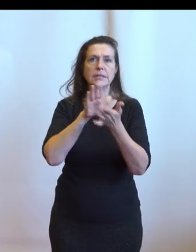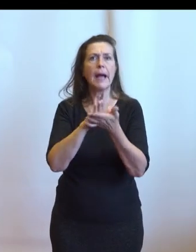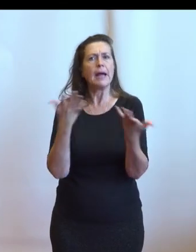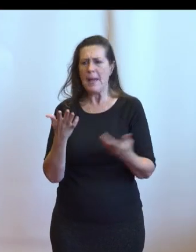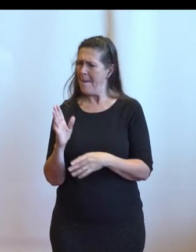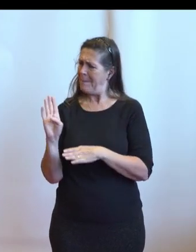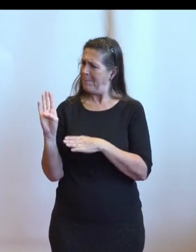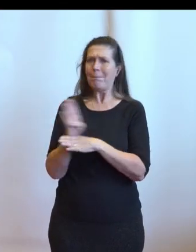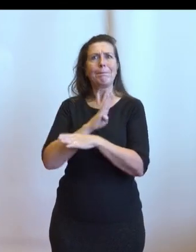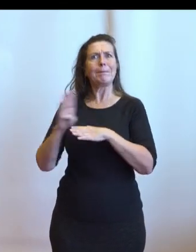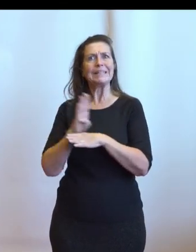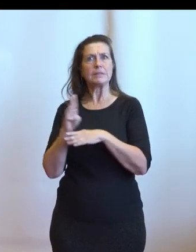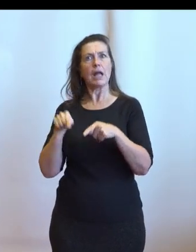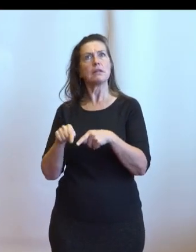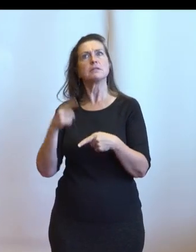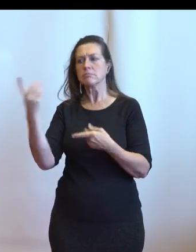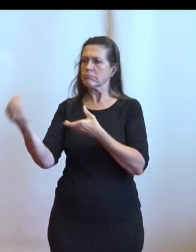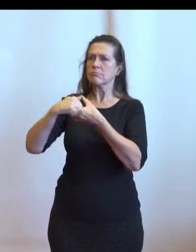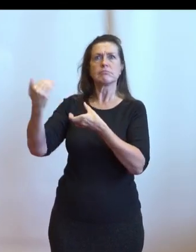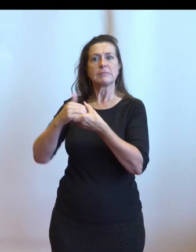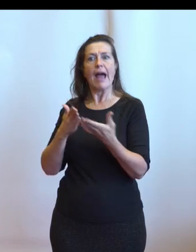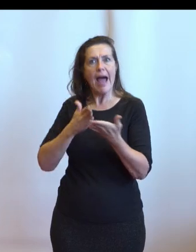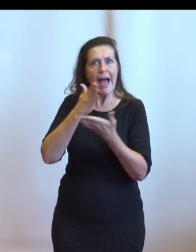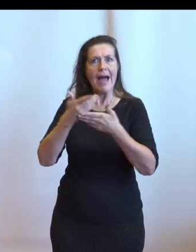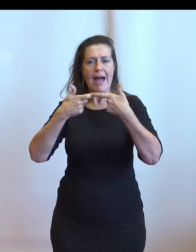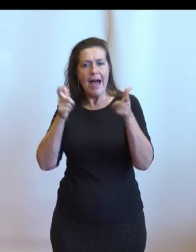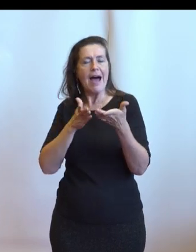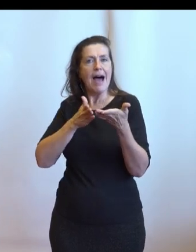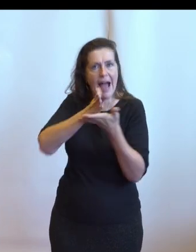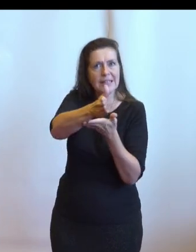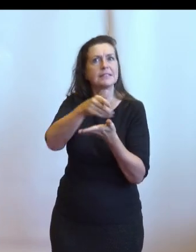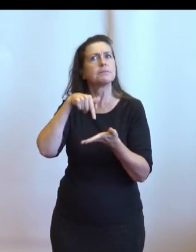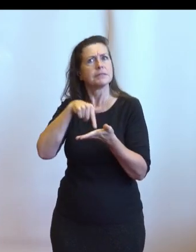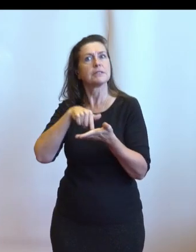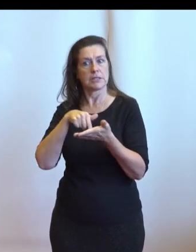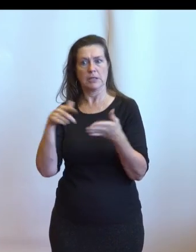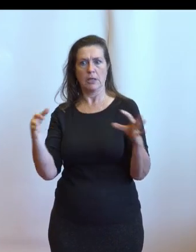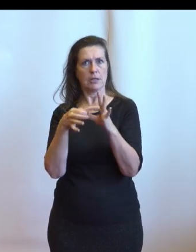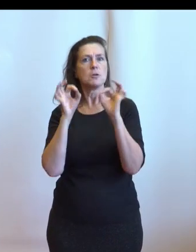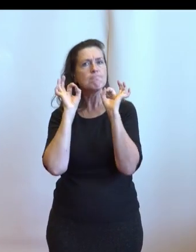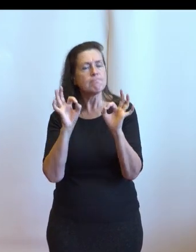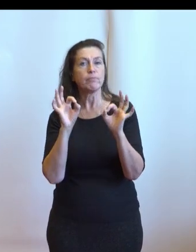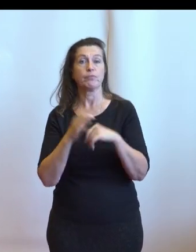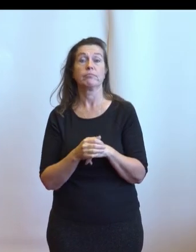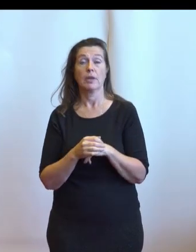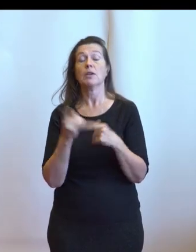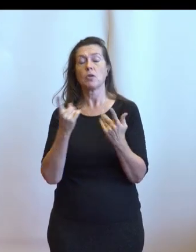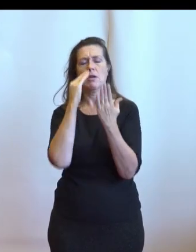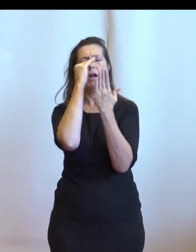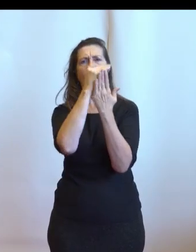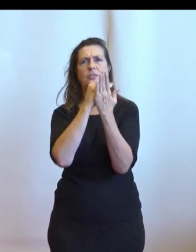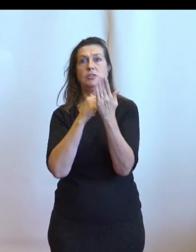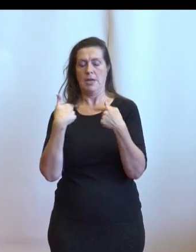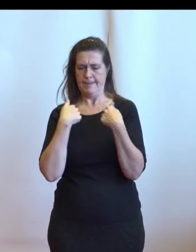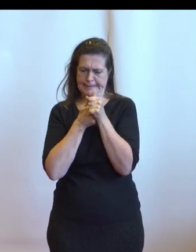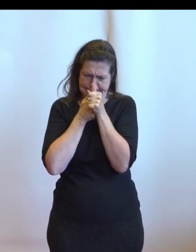accessibility and the different ways we can come at that. And there's an order in the agenda, so I'm going to stick with